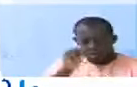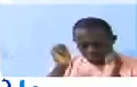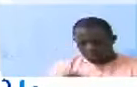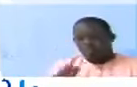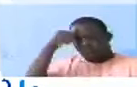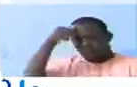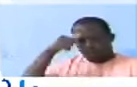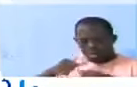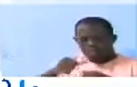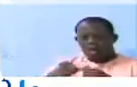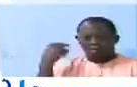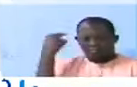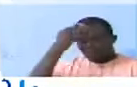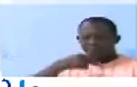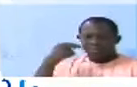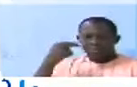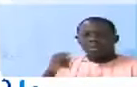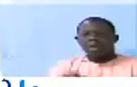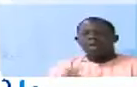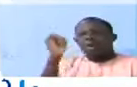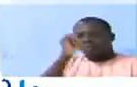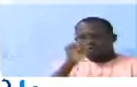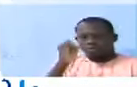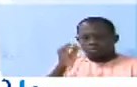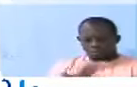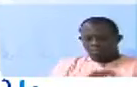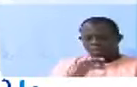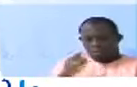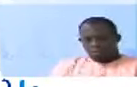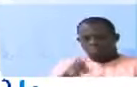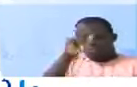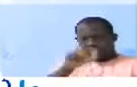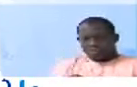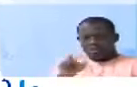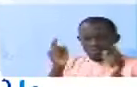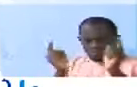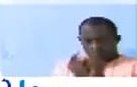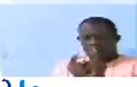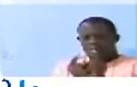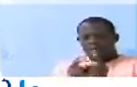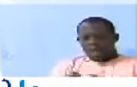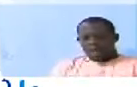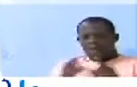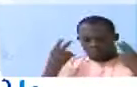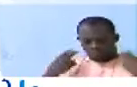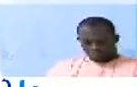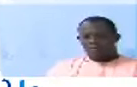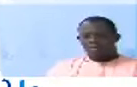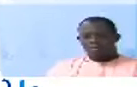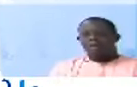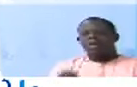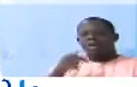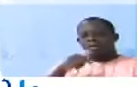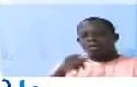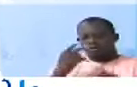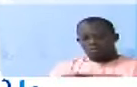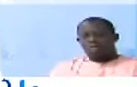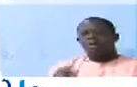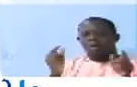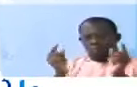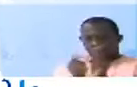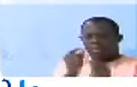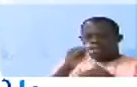recognize him. Because I saw him in uniform, maybe it was last year. We met in